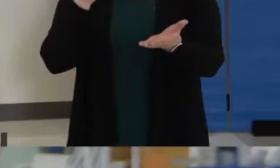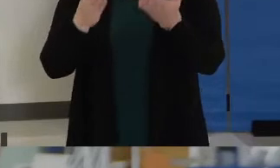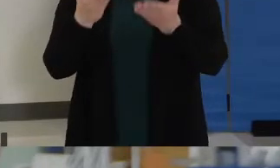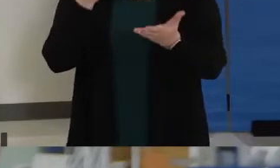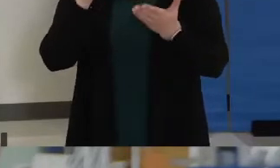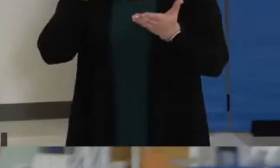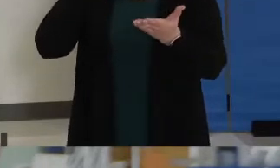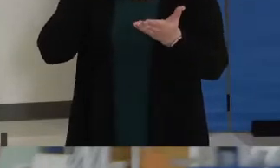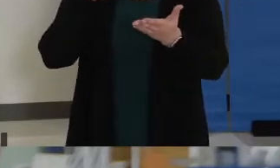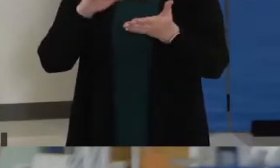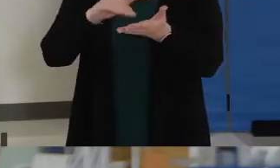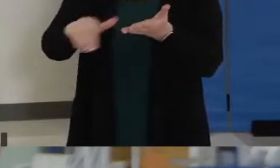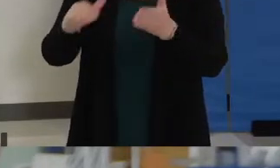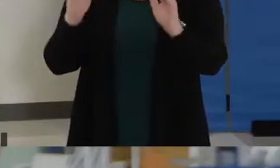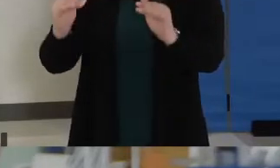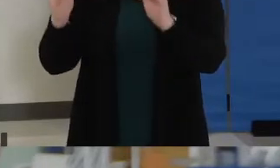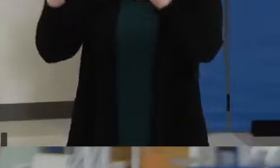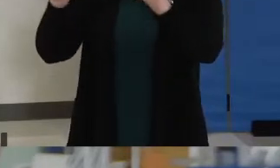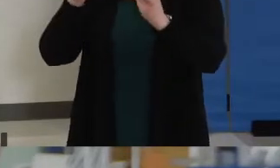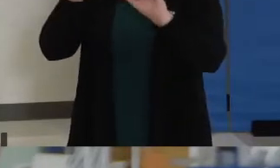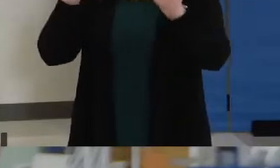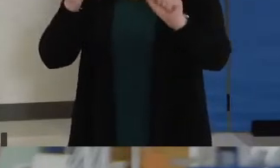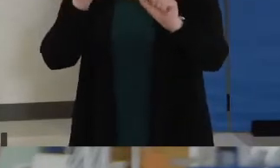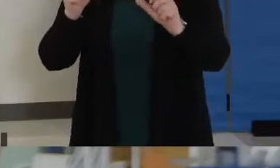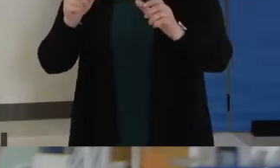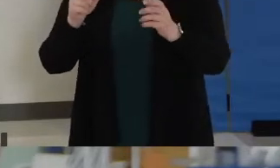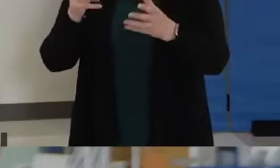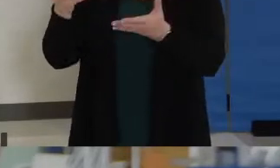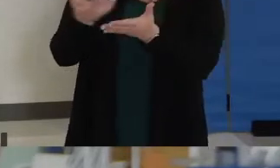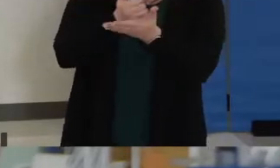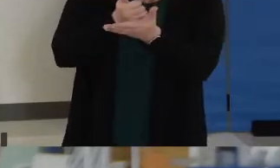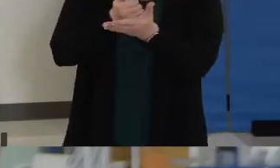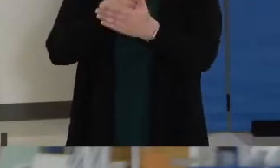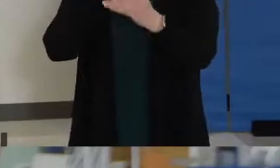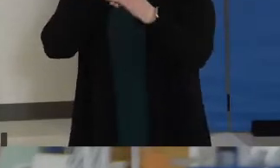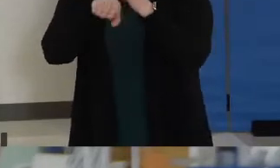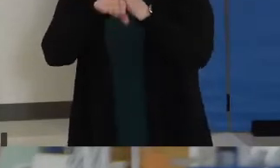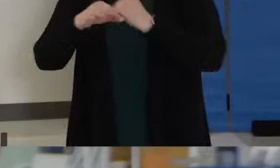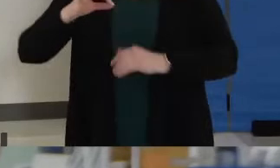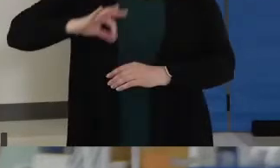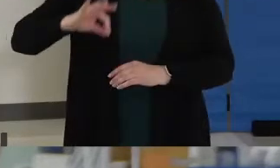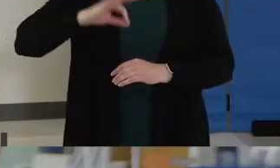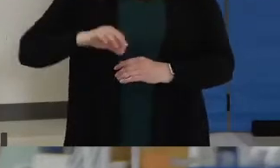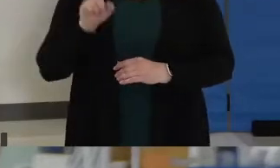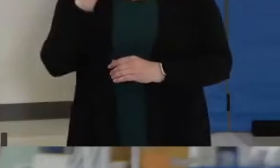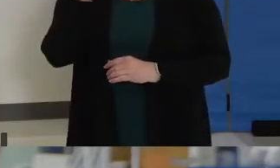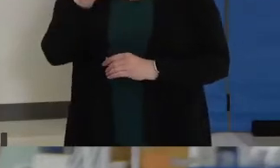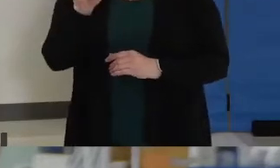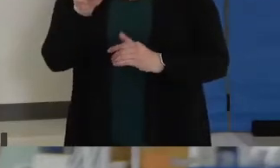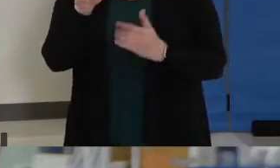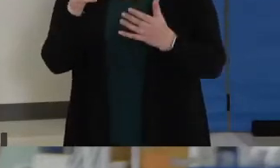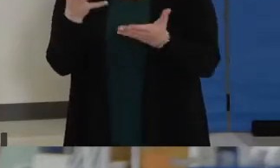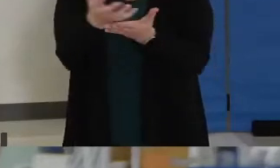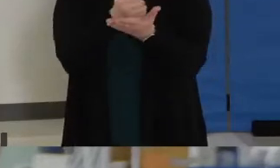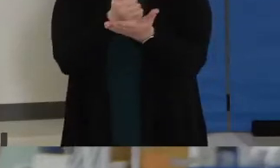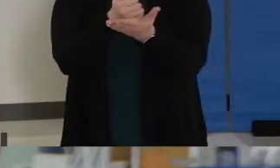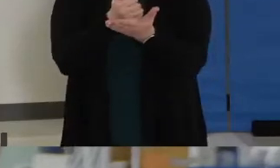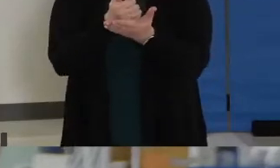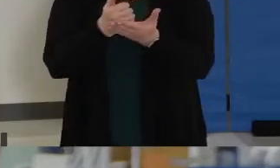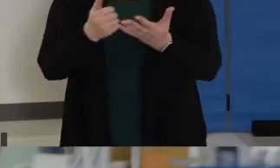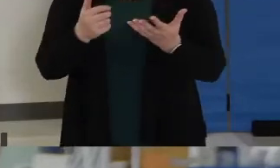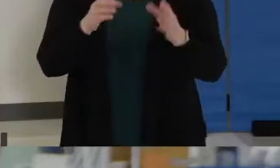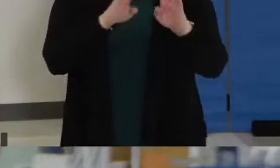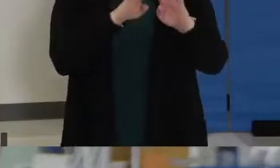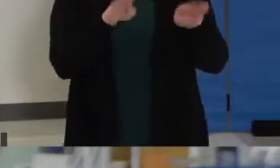discharge upgrade so that they can access those life-changing benefits that they deserve. Now, housing and mental health